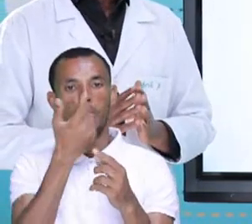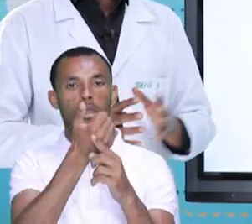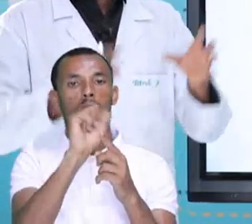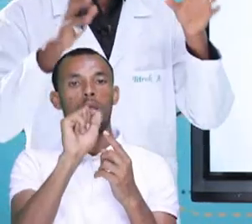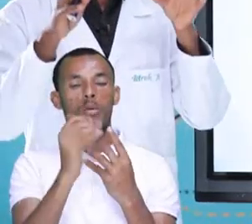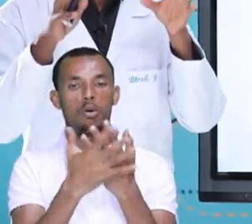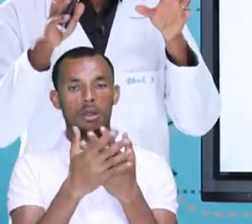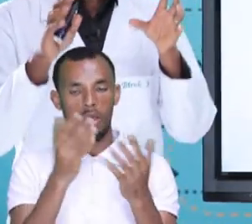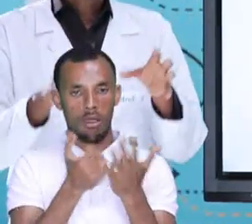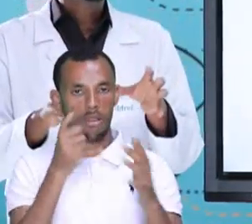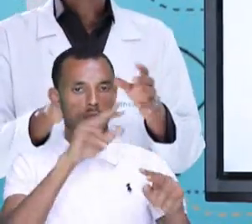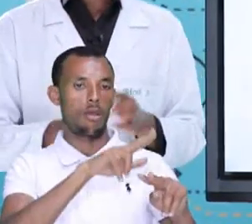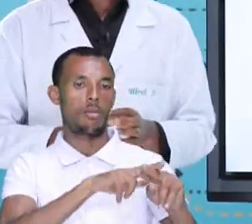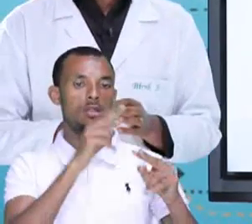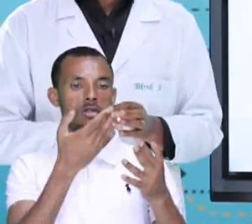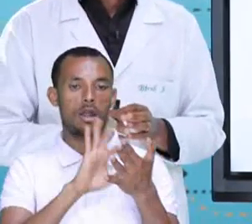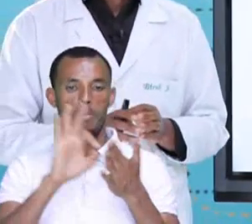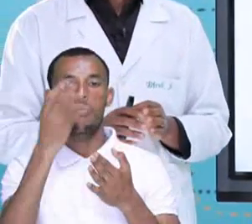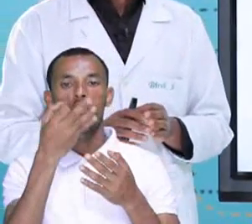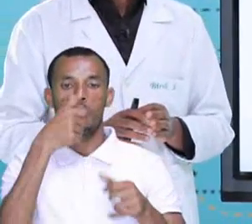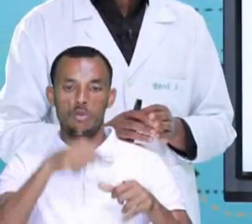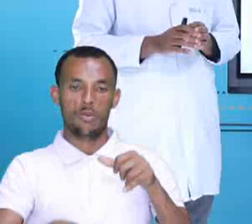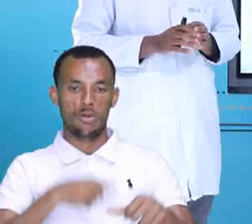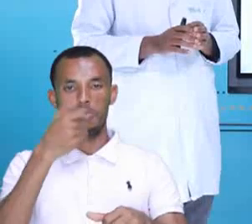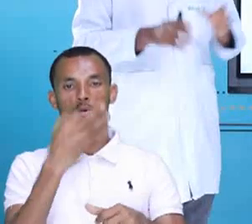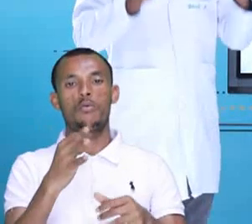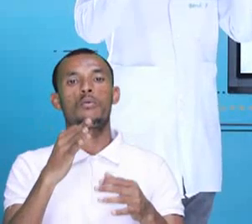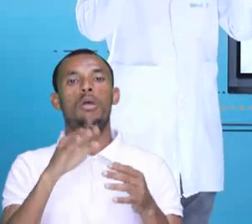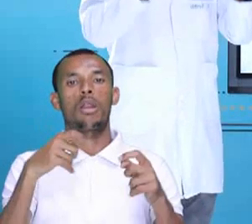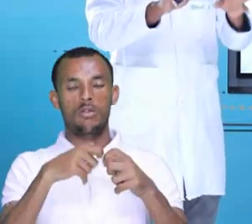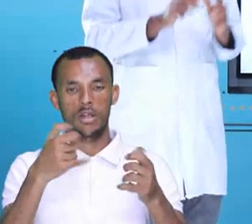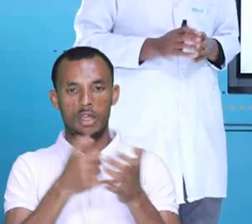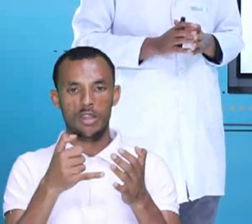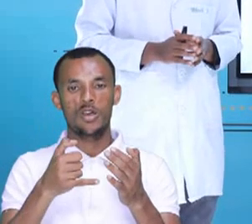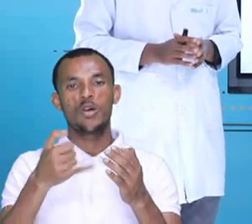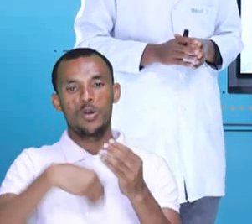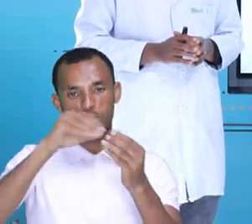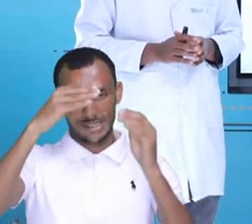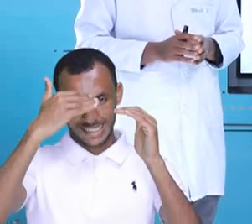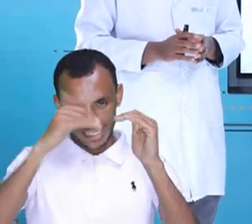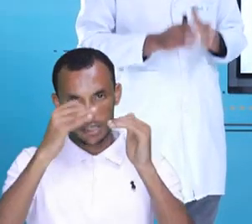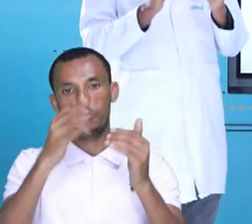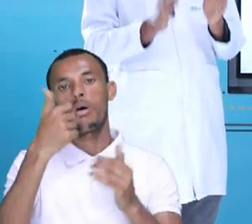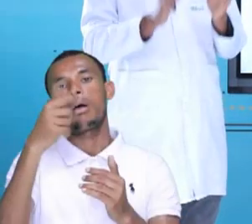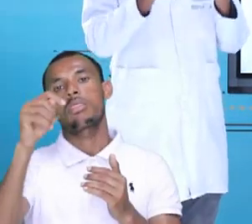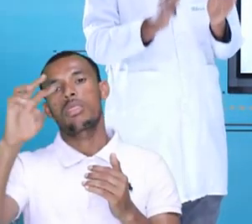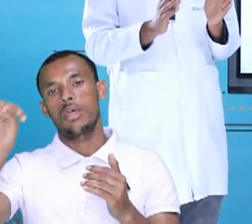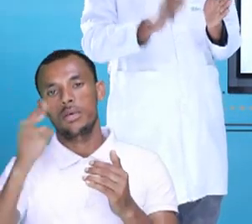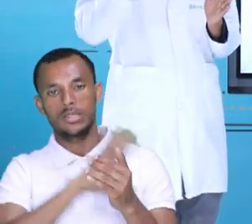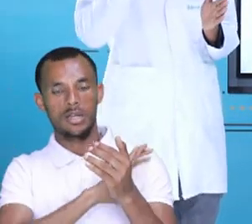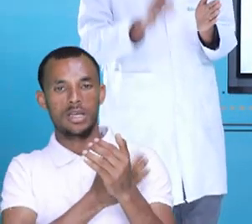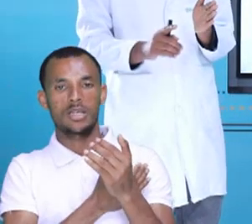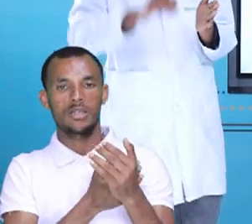bonding depends on the number of contribution of electrons. Also the size of the atoms. The strength of